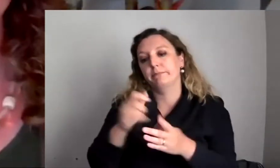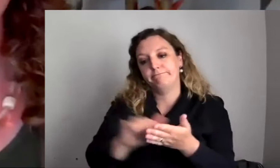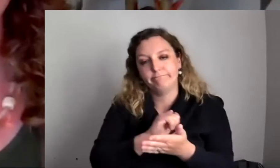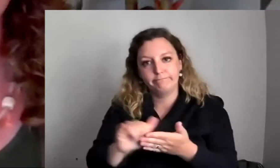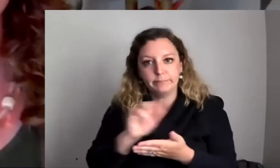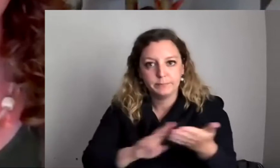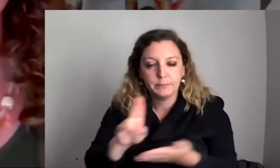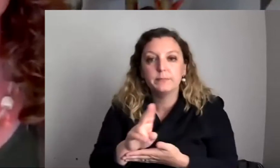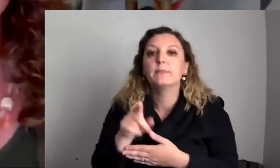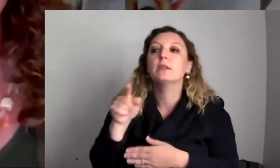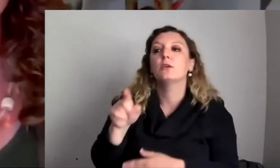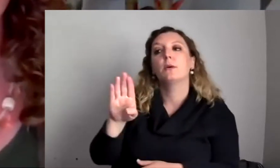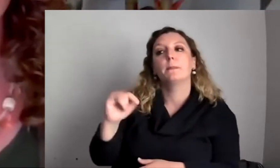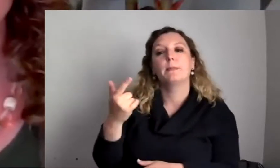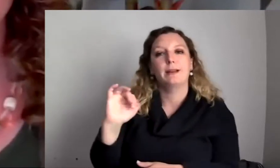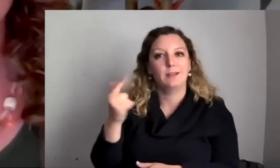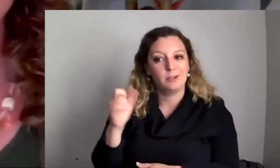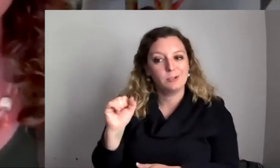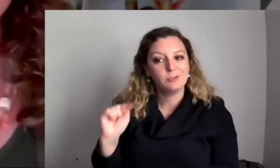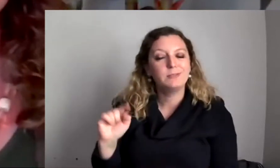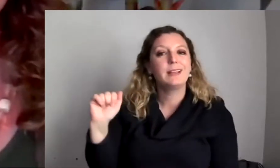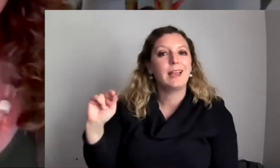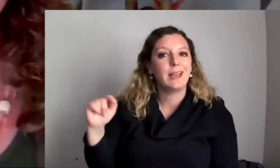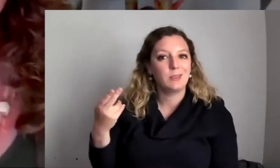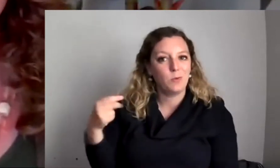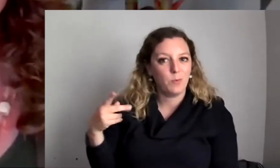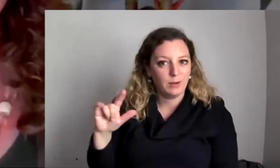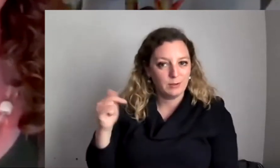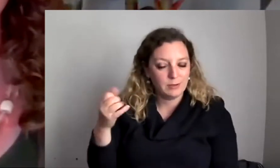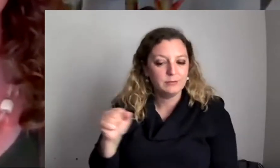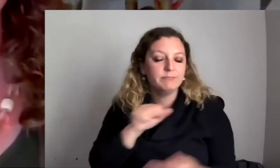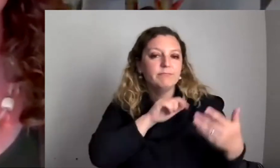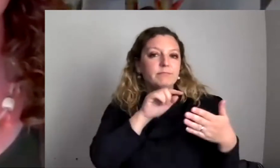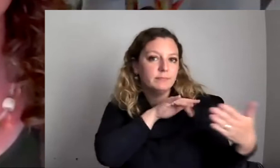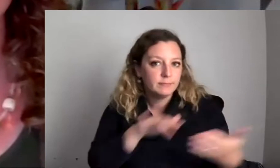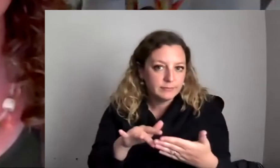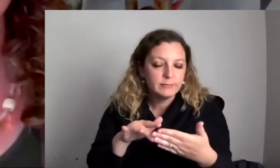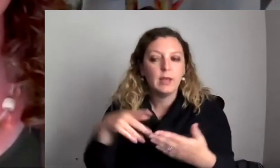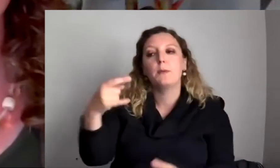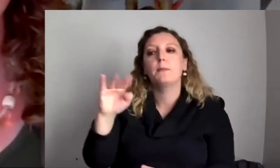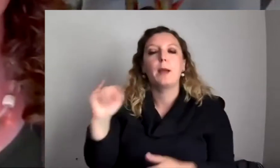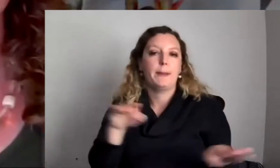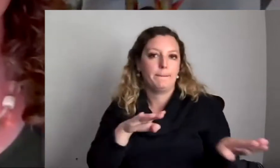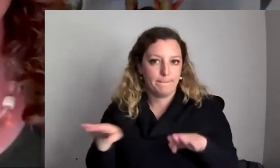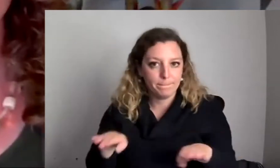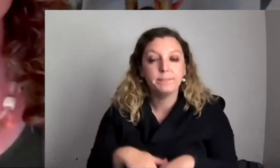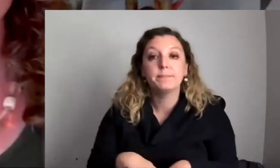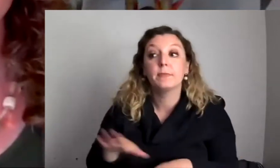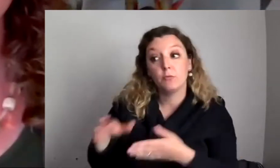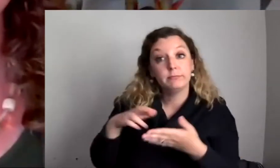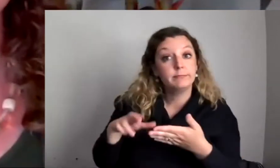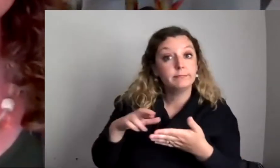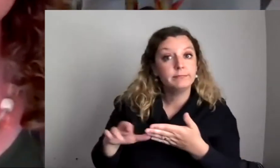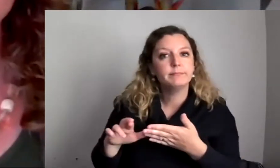She is a biological anthropologist with training in primate behavioral and molecular ecology. Her